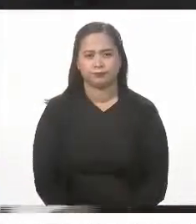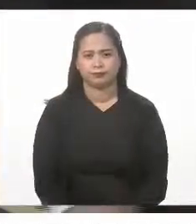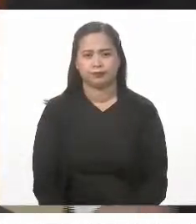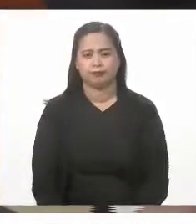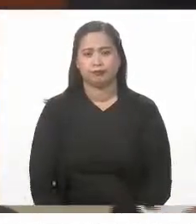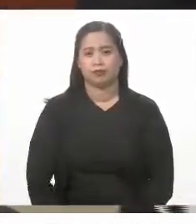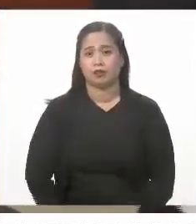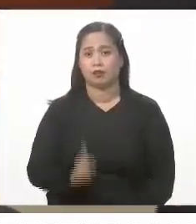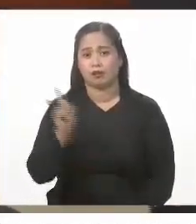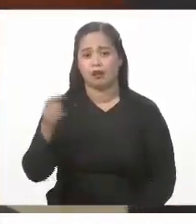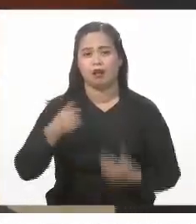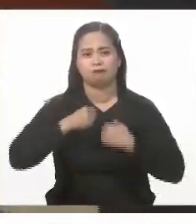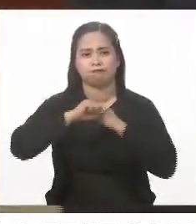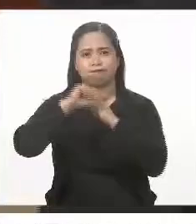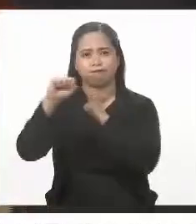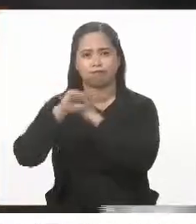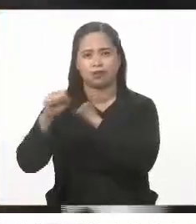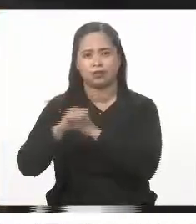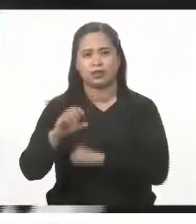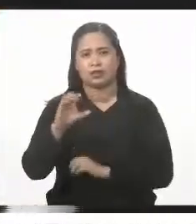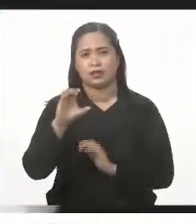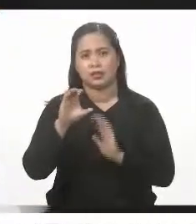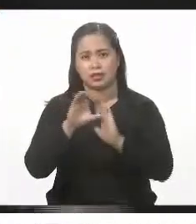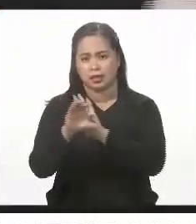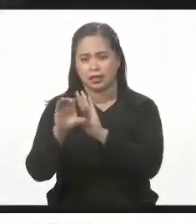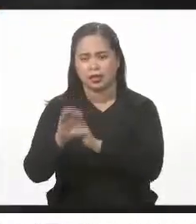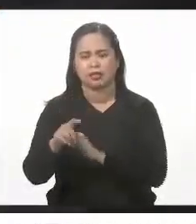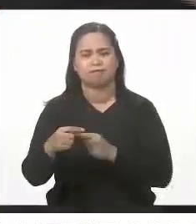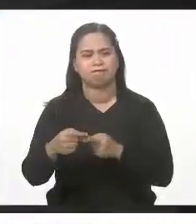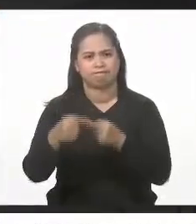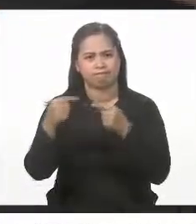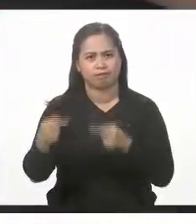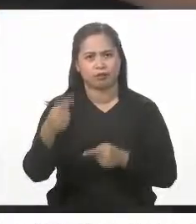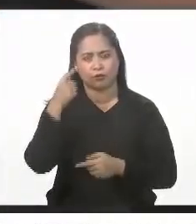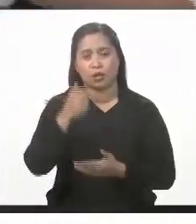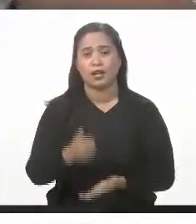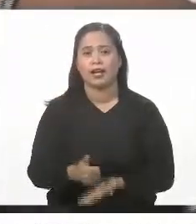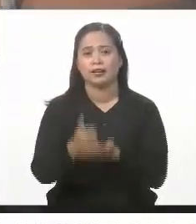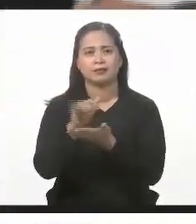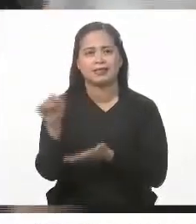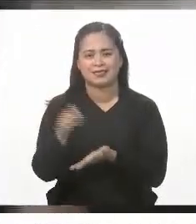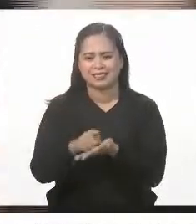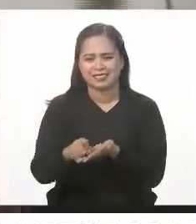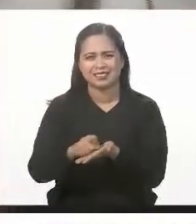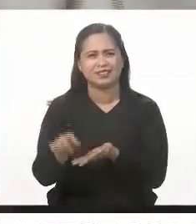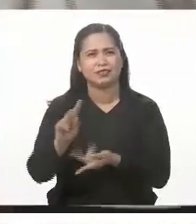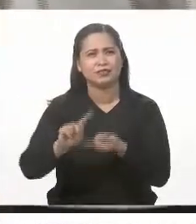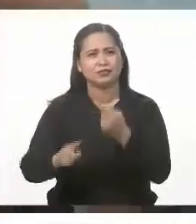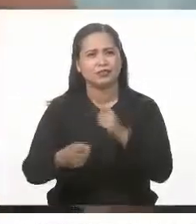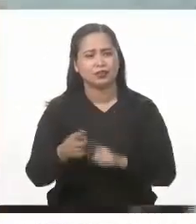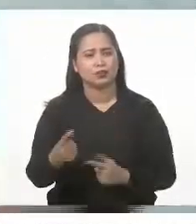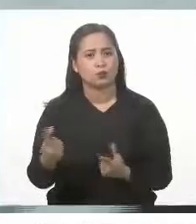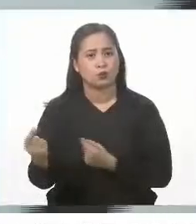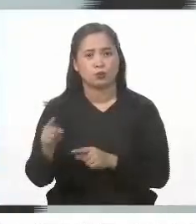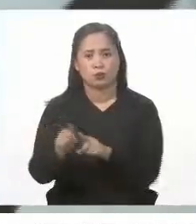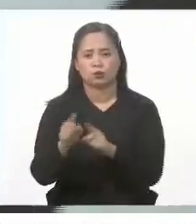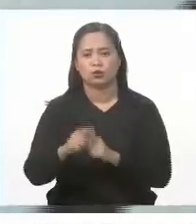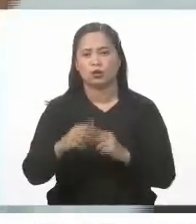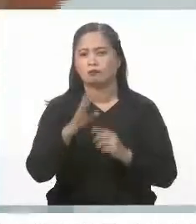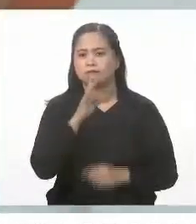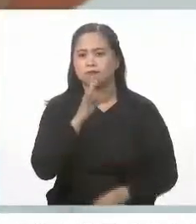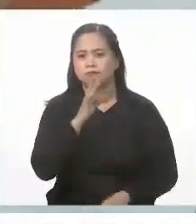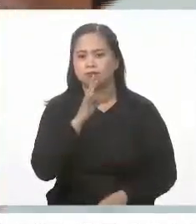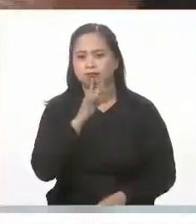Zurita said he will campaign on an anti-crime agenda that he helped Villavicencio write. He spoke at a press conference flanked by